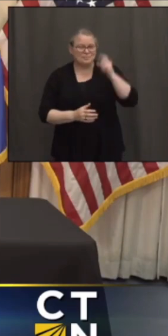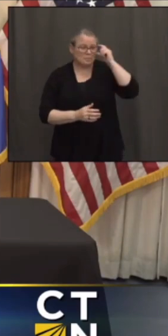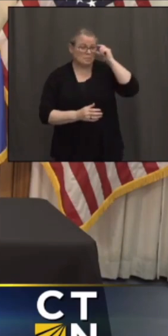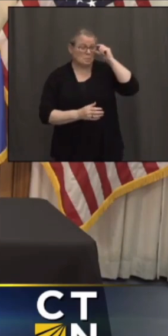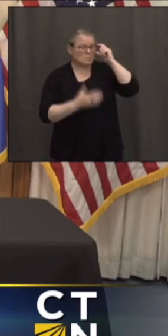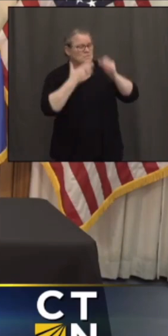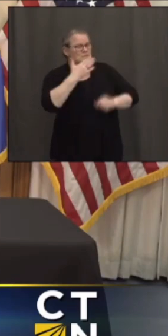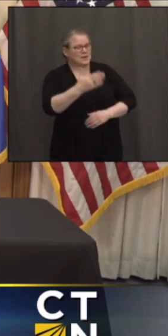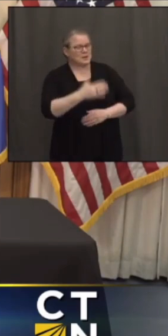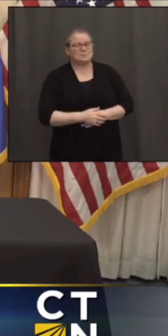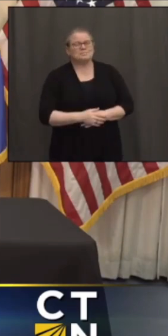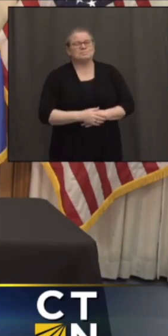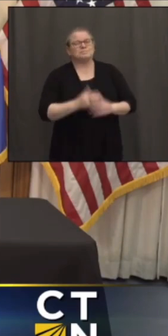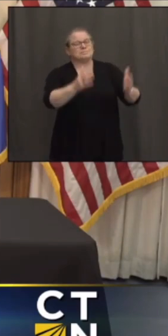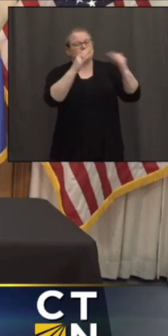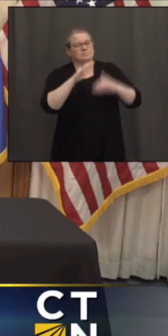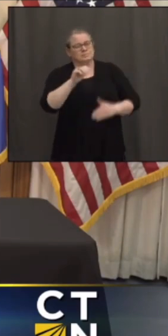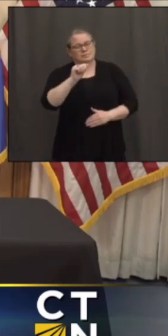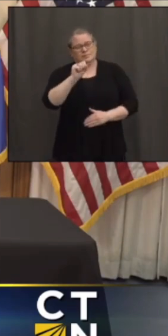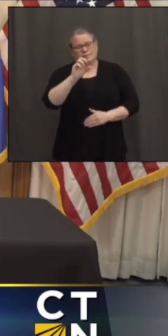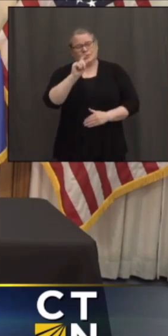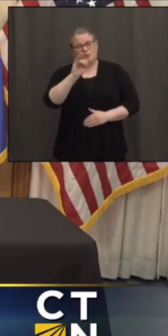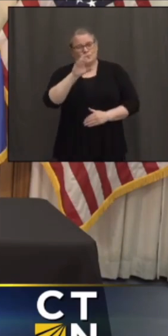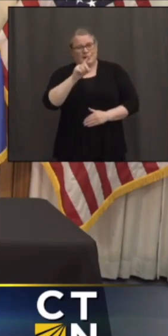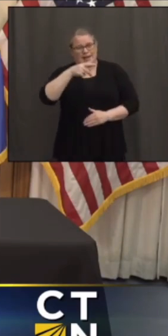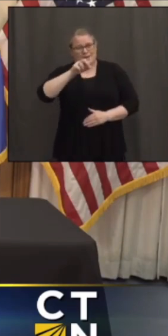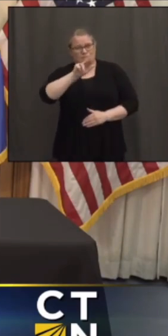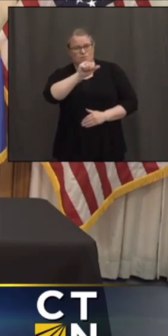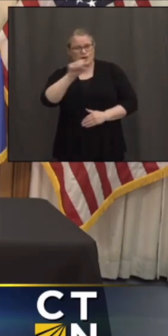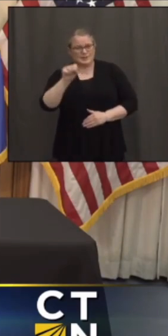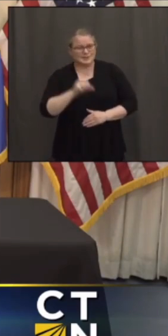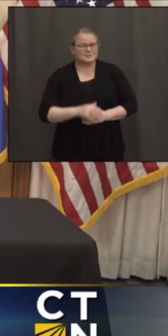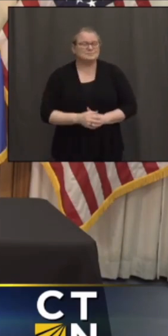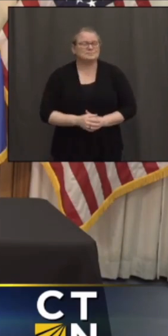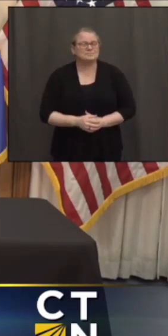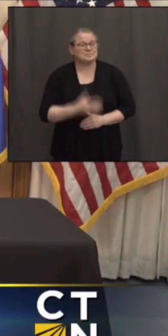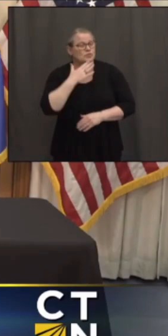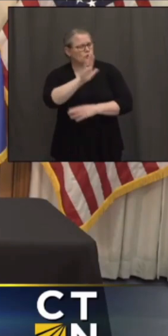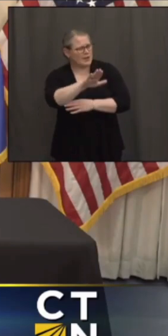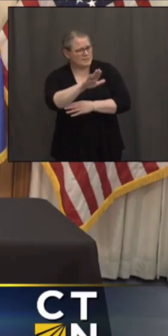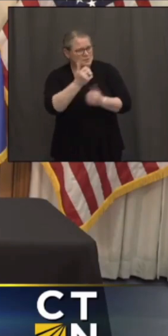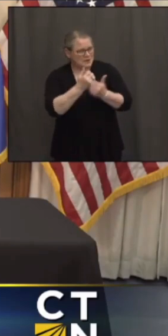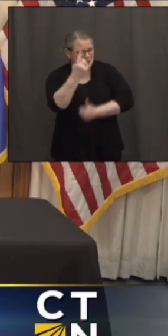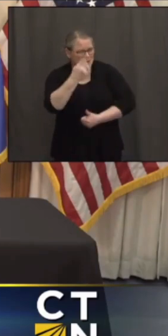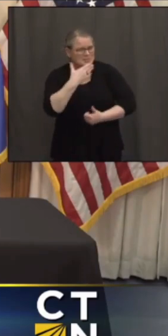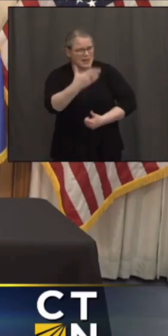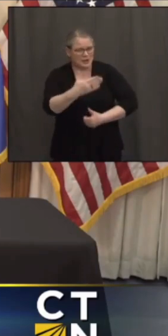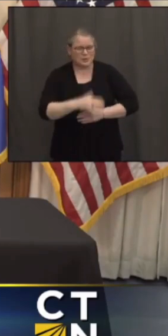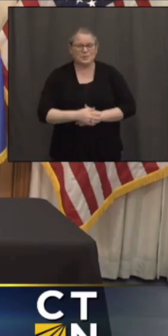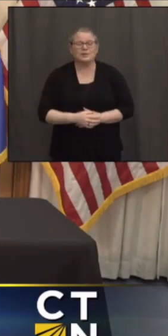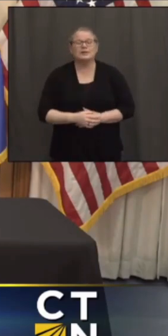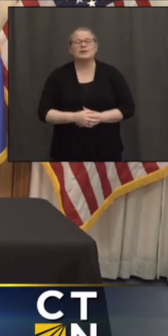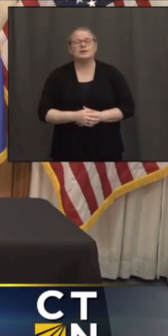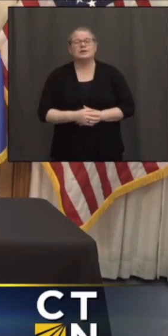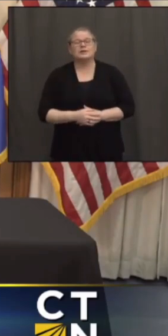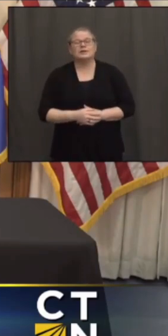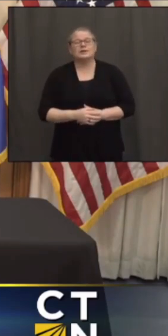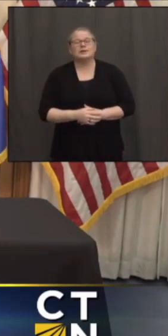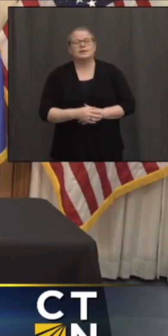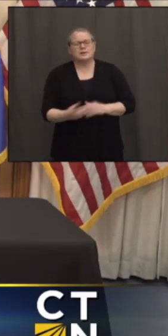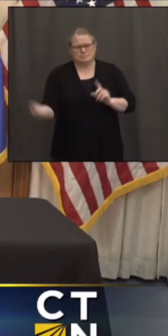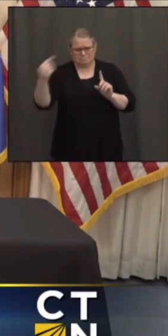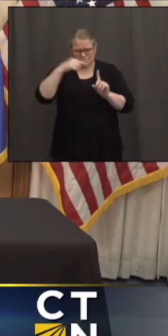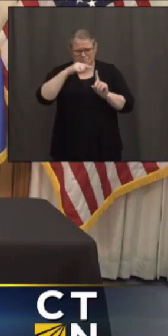The Associated Press. Thanks, Max. Good afternoon, everyone. I just wanted to go back to the May 19th